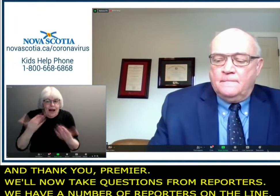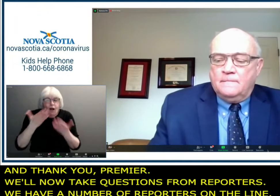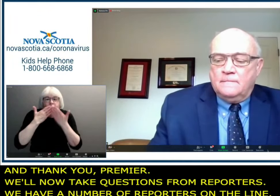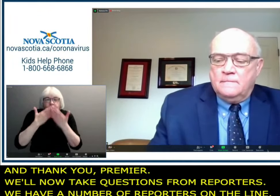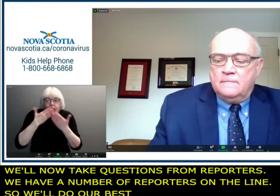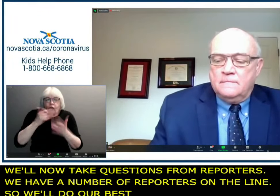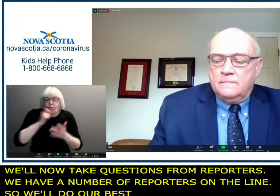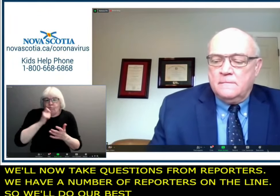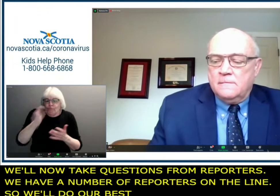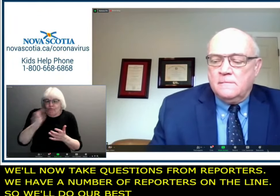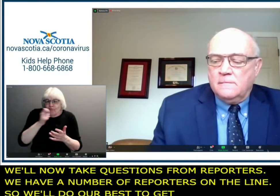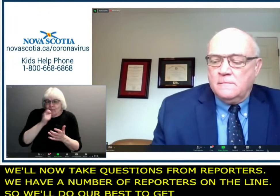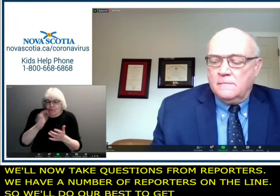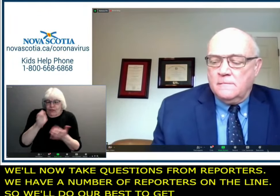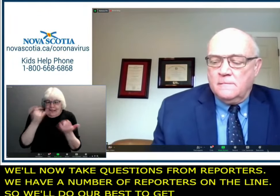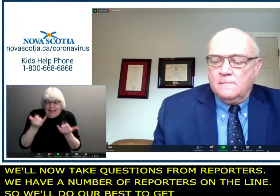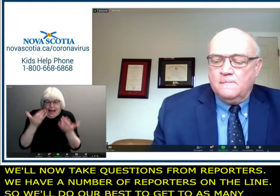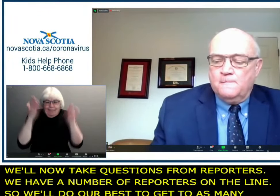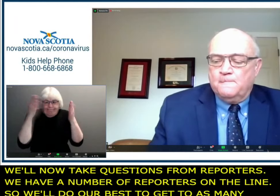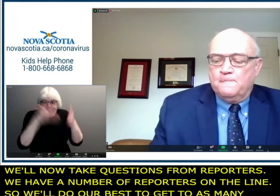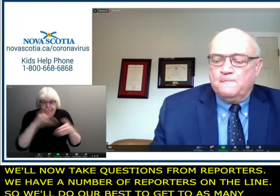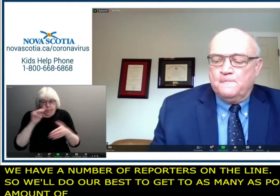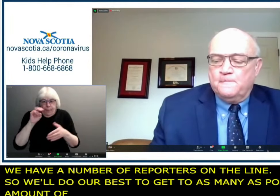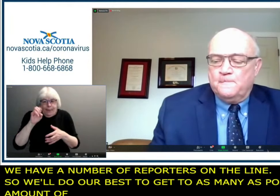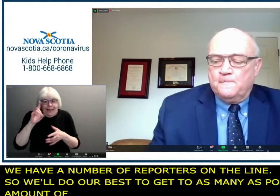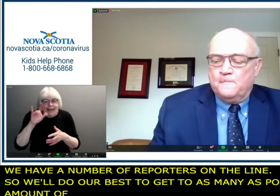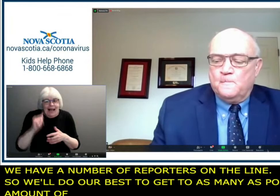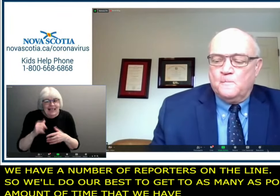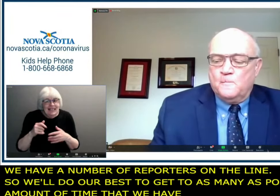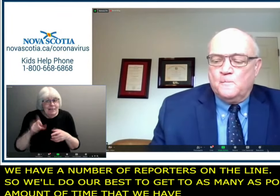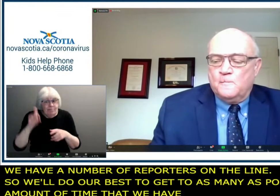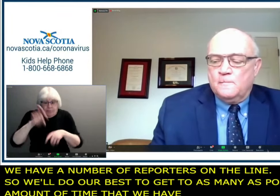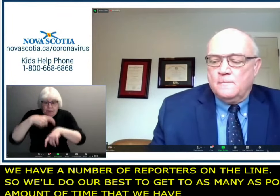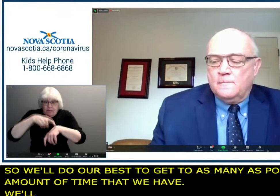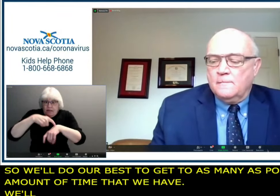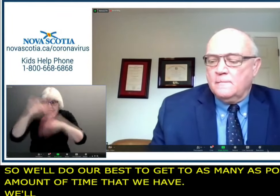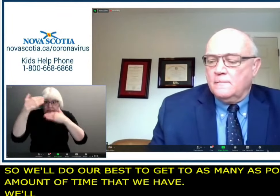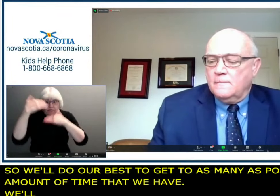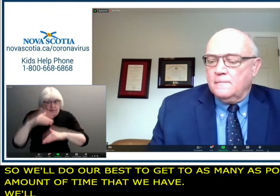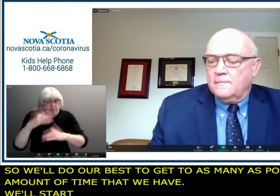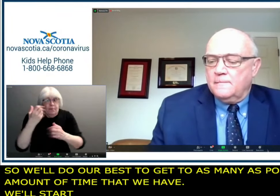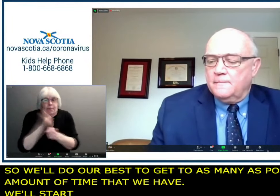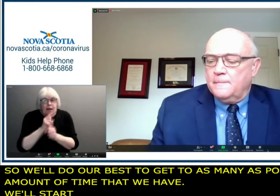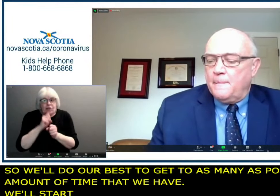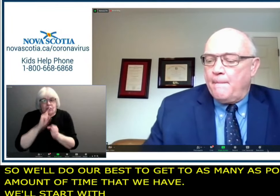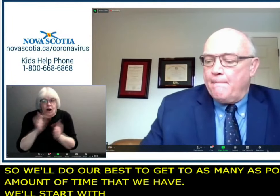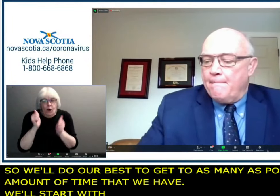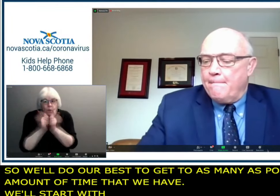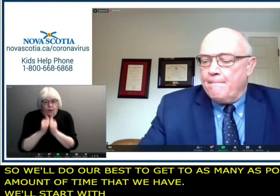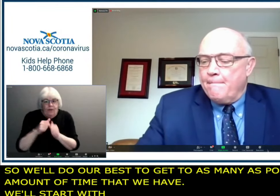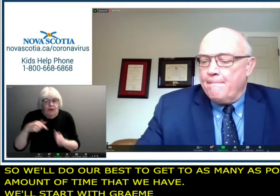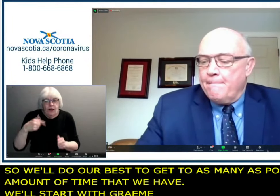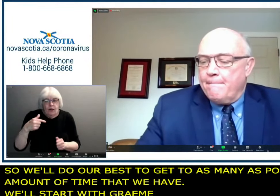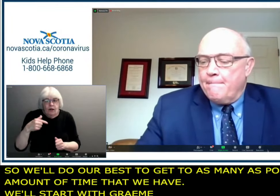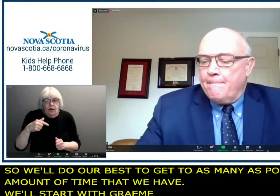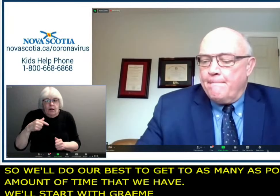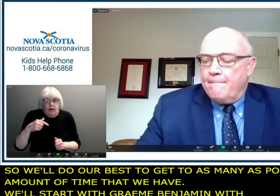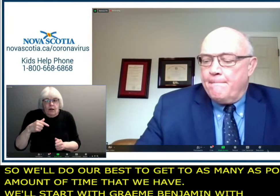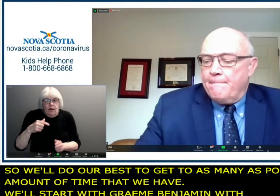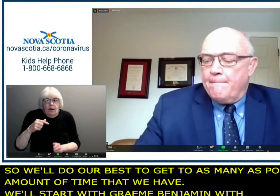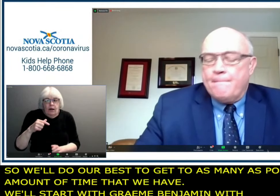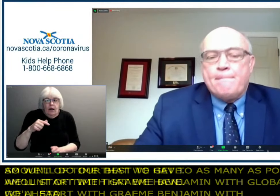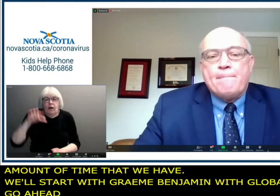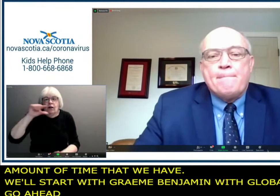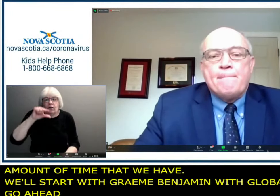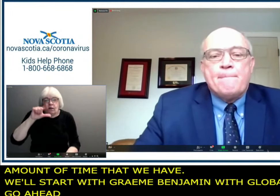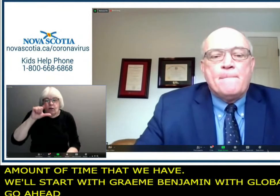to as many as possible in the amount of time that we have. We'll start with Graham Benjamin with Global. Go ahead, Graham. Hi there, thank you.